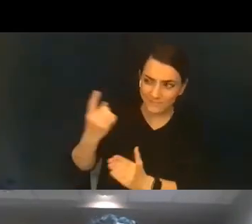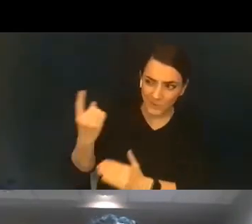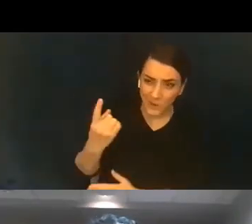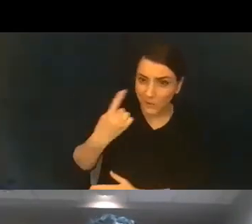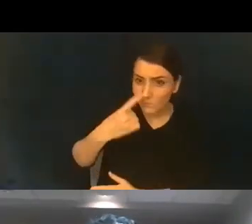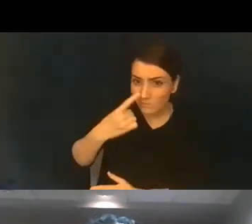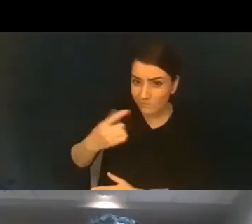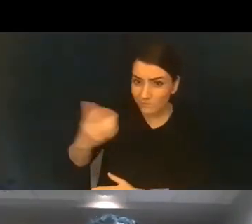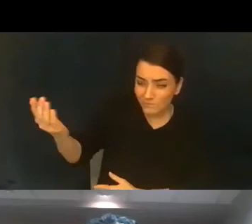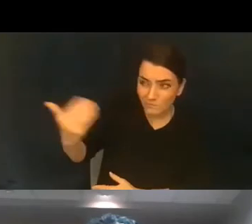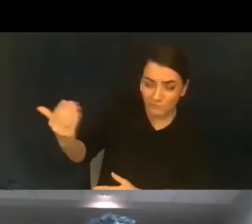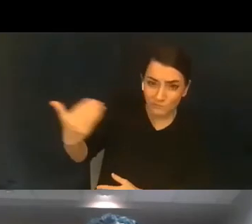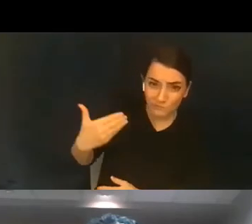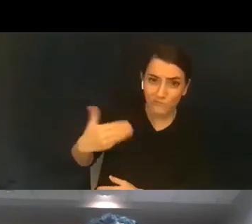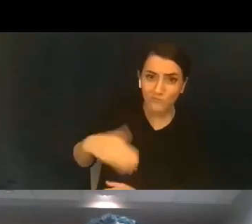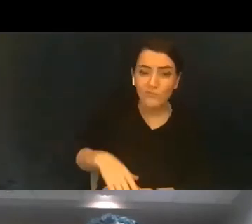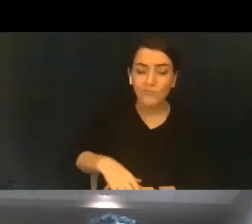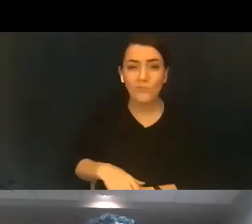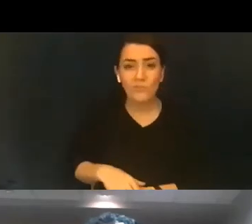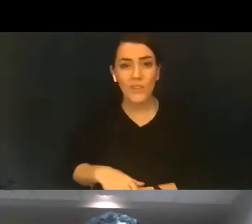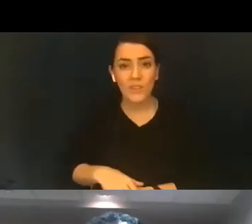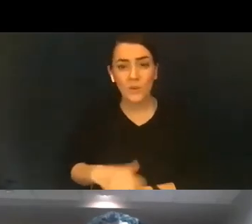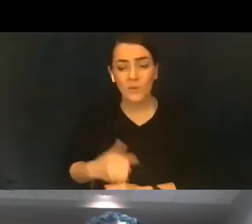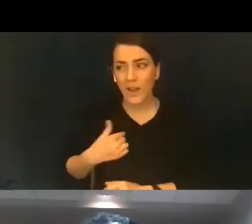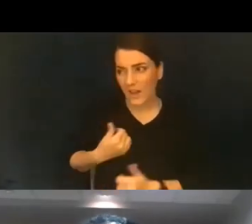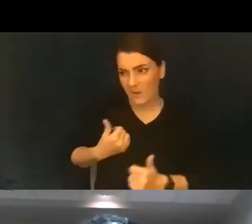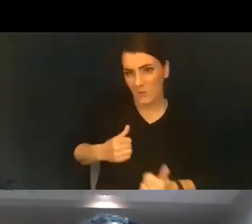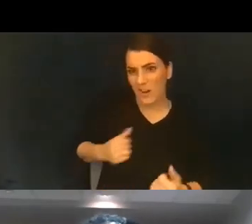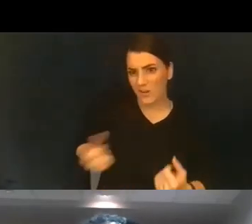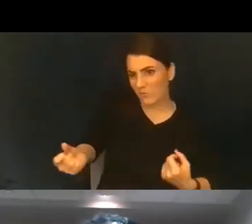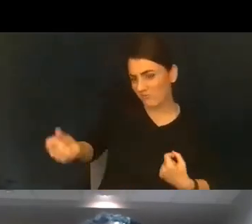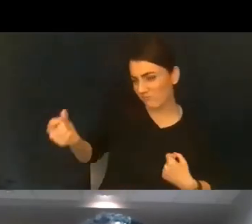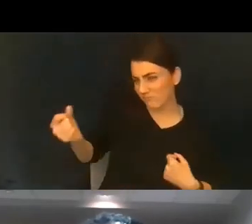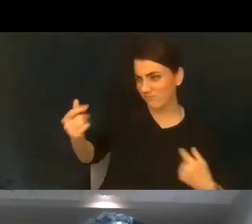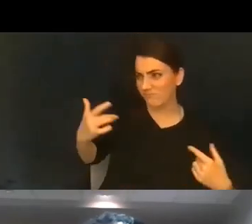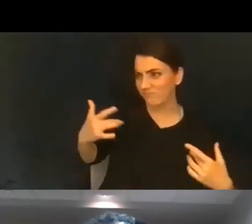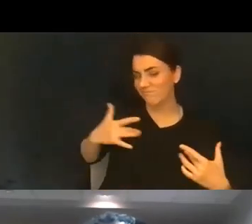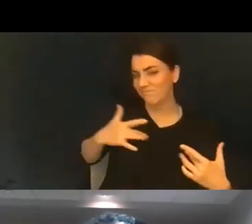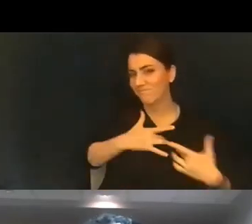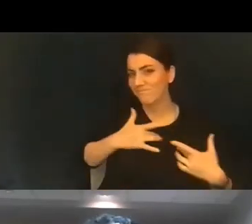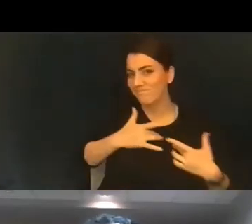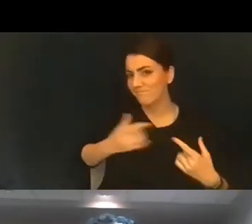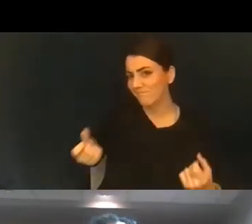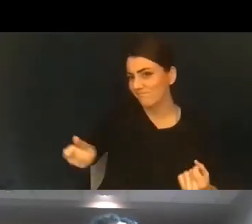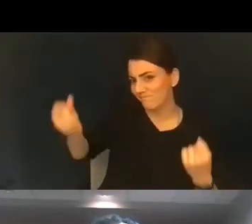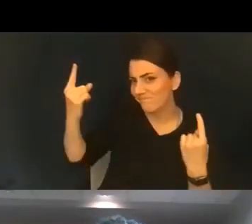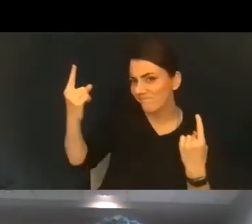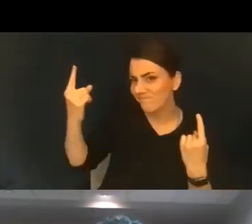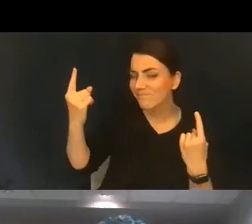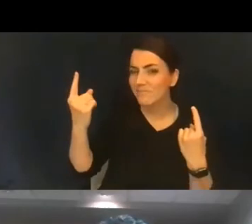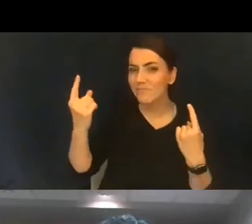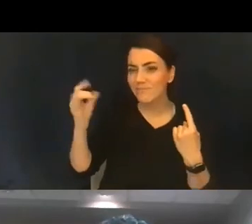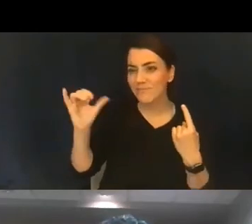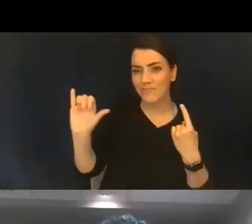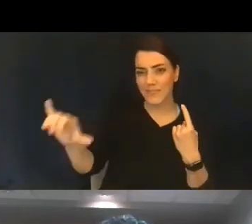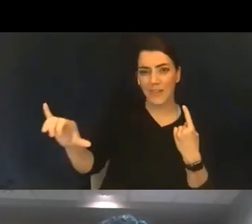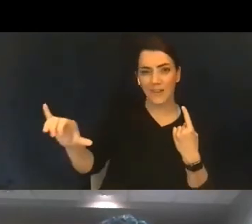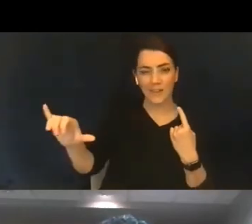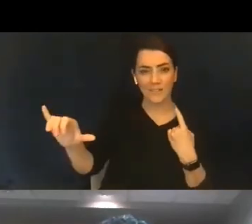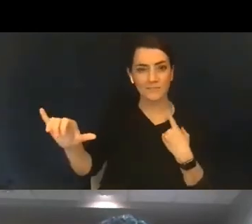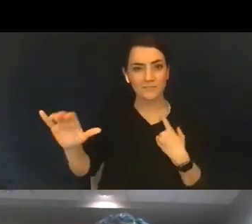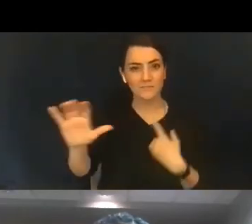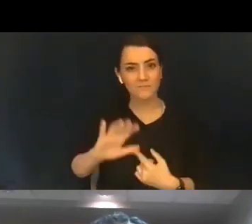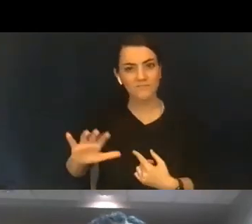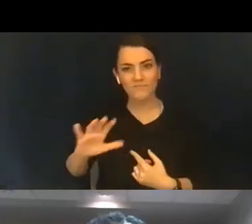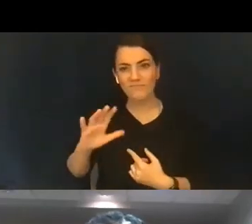it's something where 5 years ago, prior to having launched our museum, I didn't know that